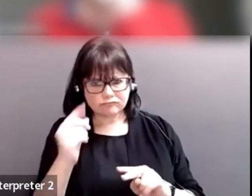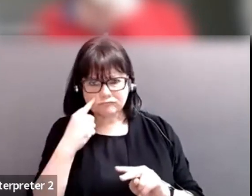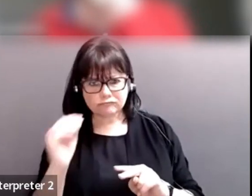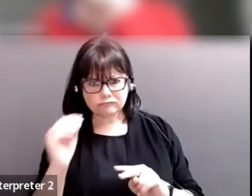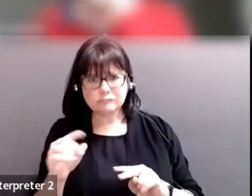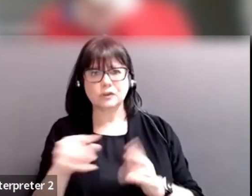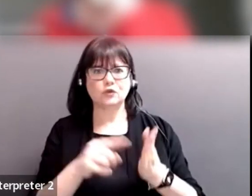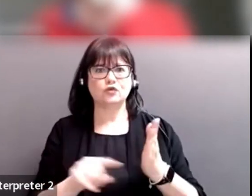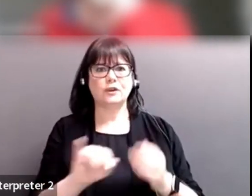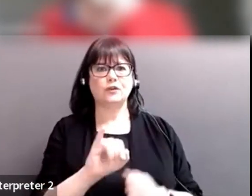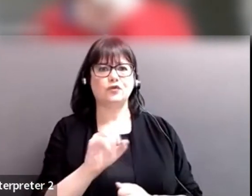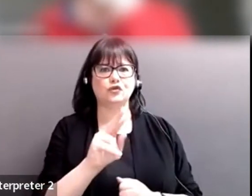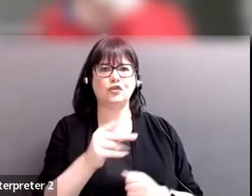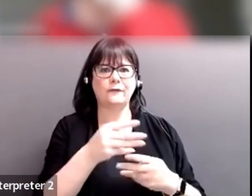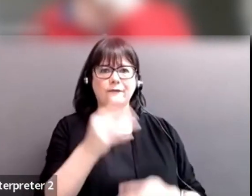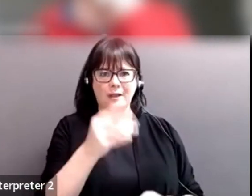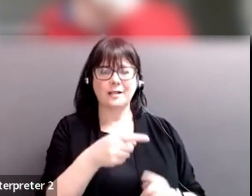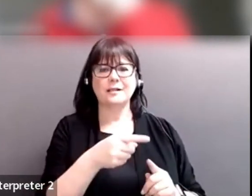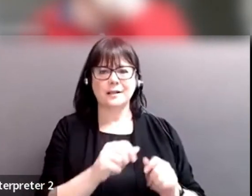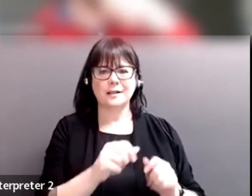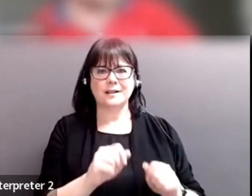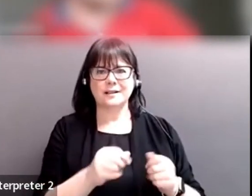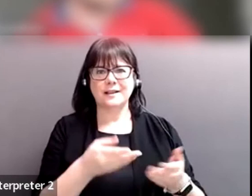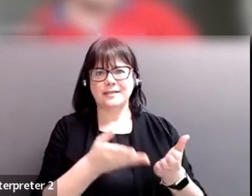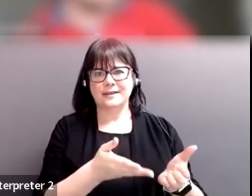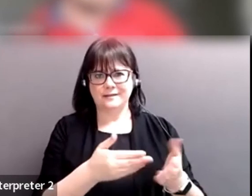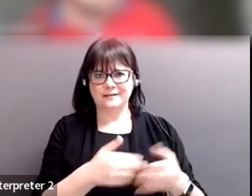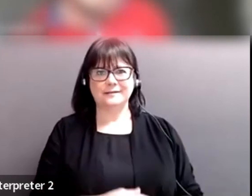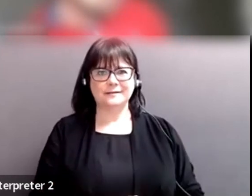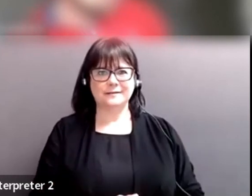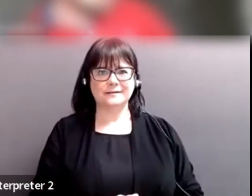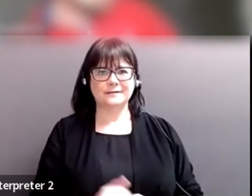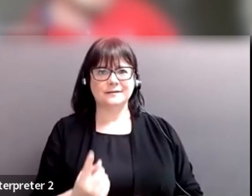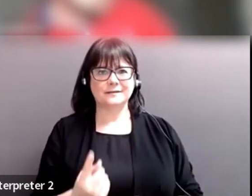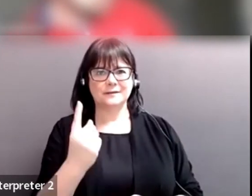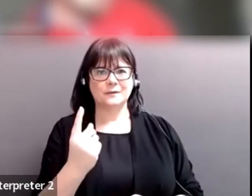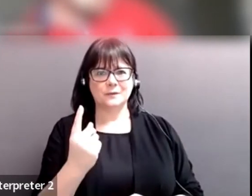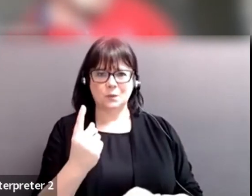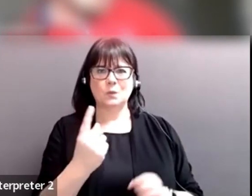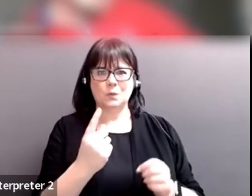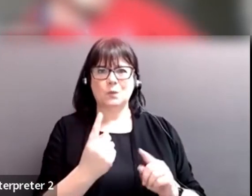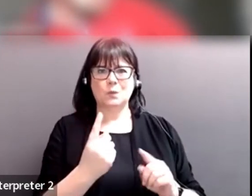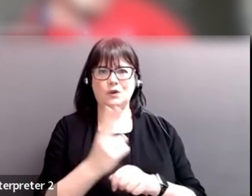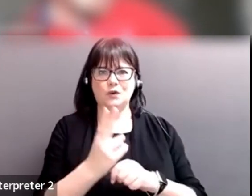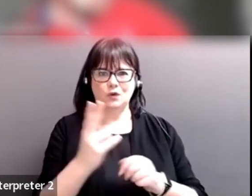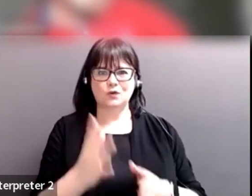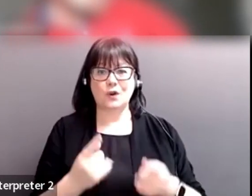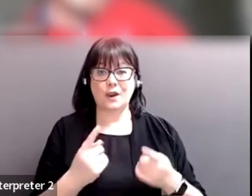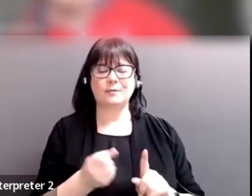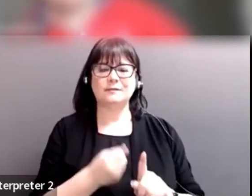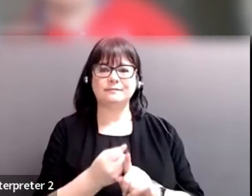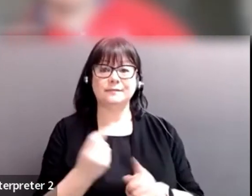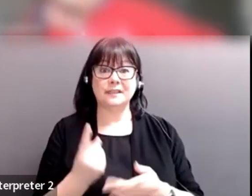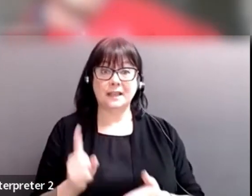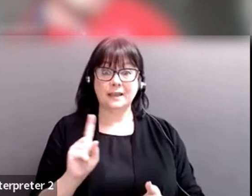Check your junk because it may have landed there, and that was the case just with one of our users last week. Okay, yeah, it